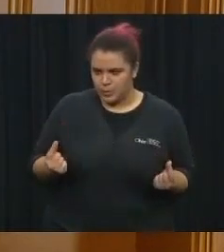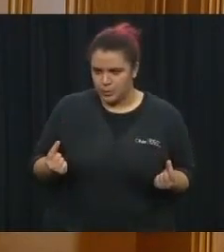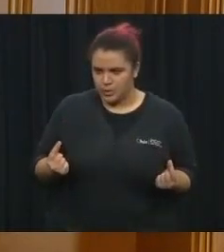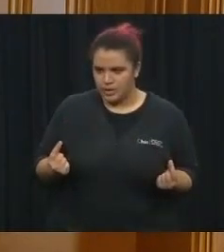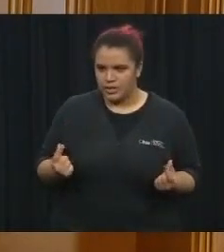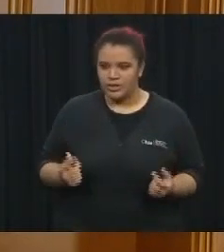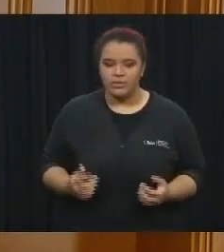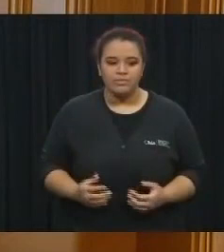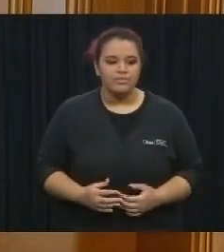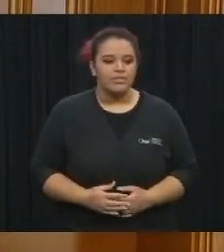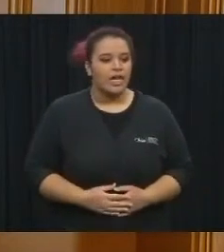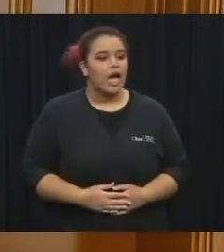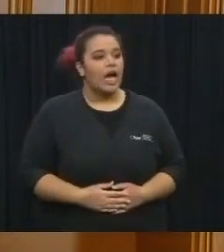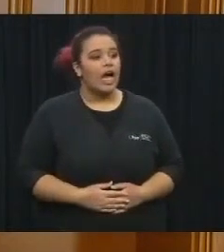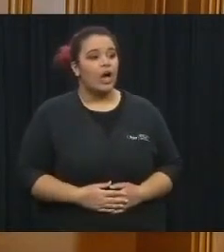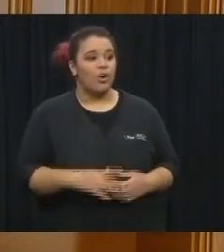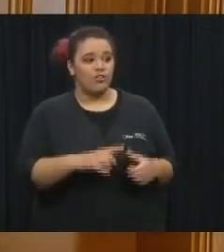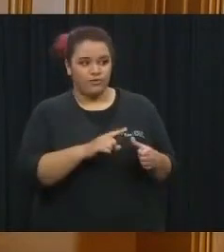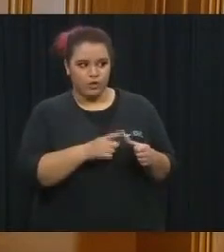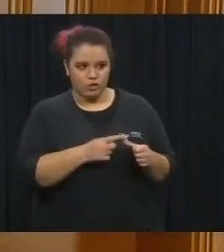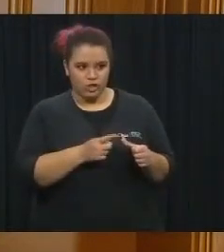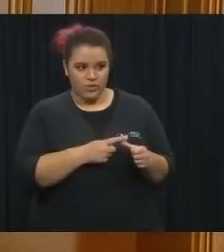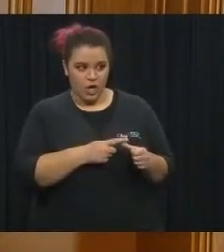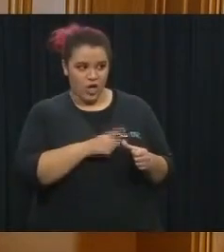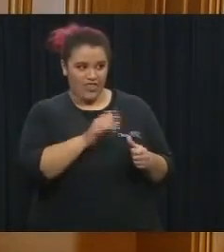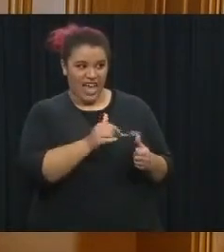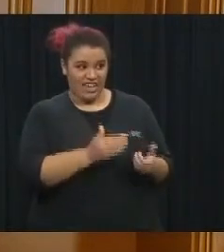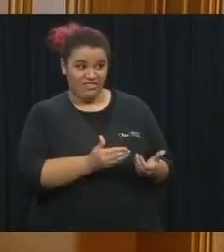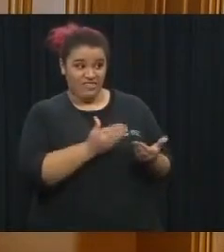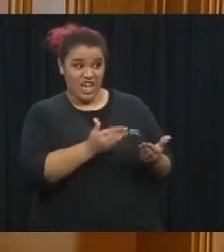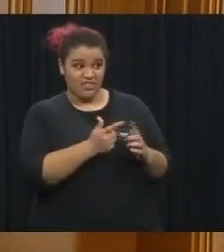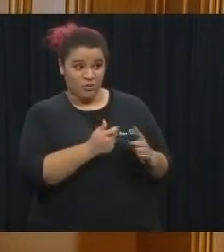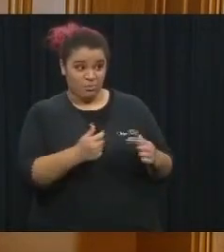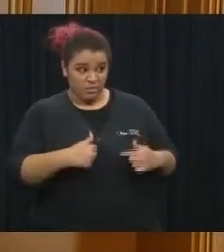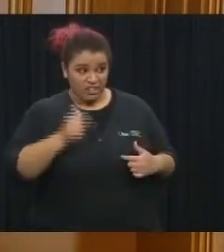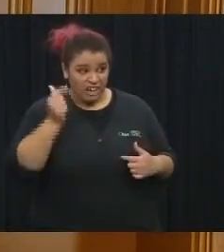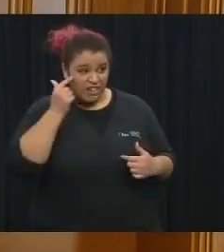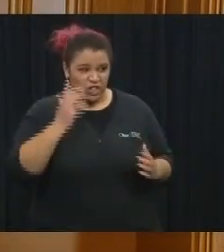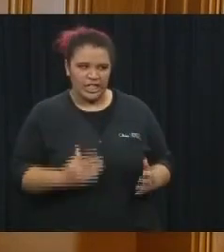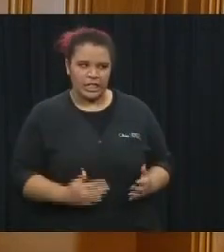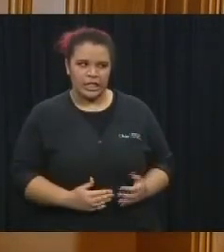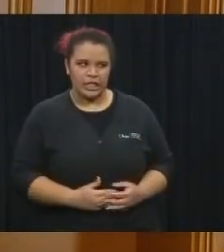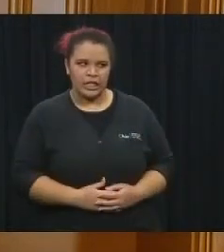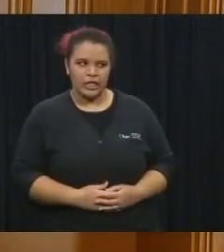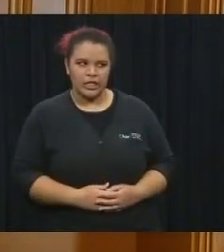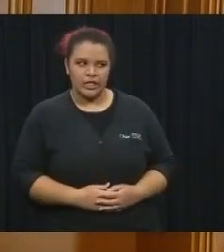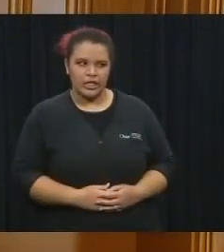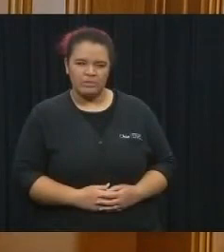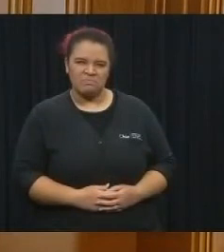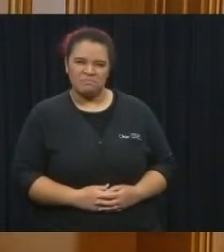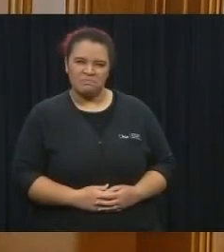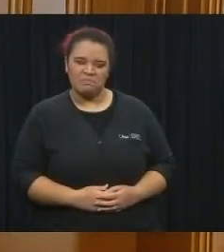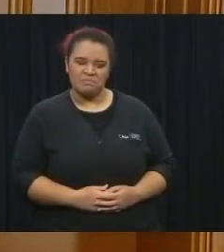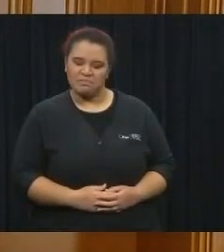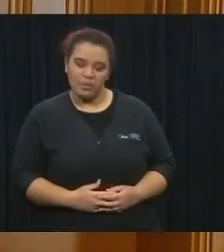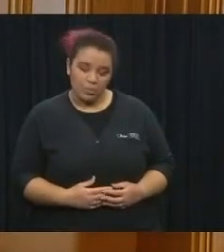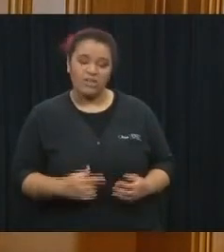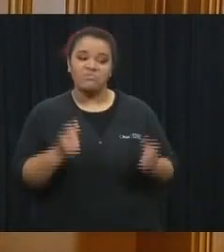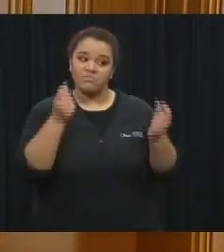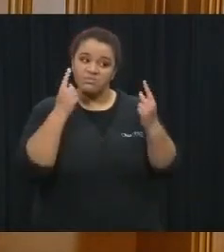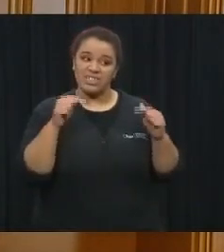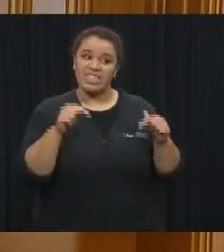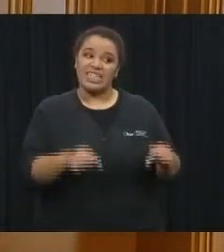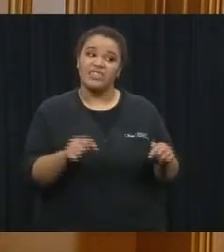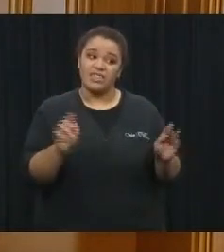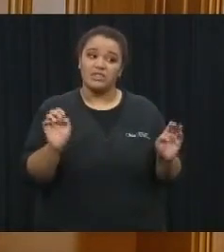advice that people should get from the governor. But you know, what we would hope is that because this is an emergency,